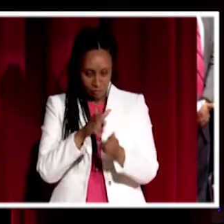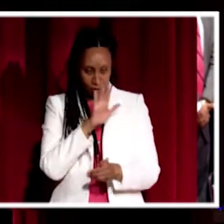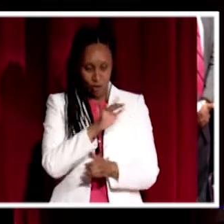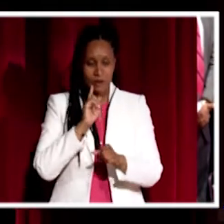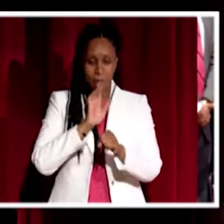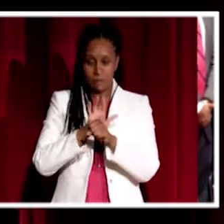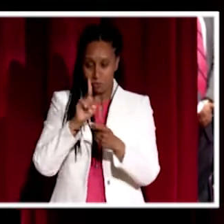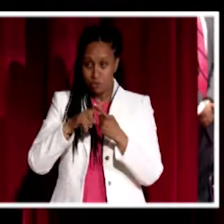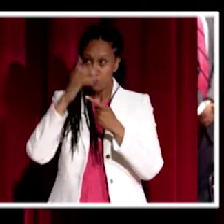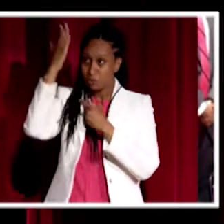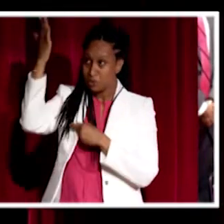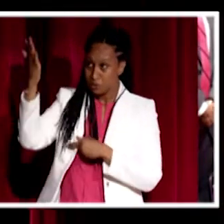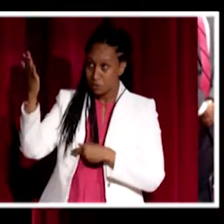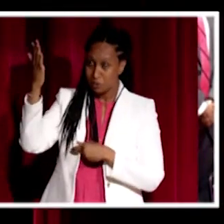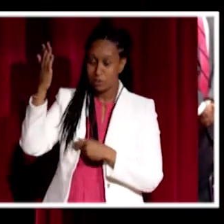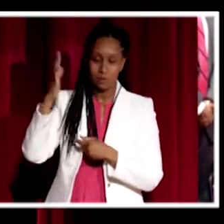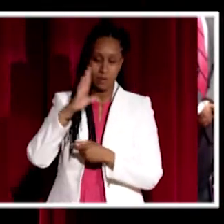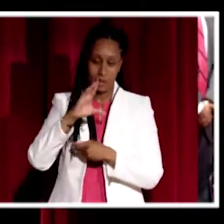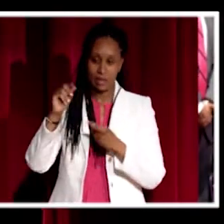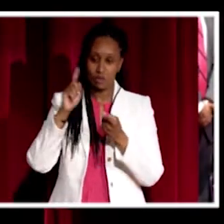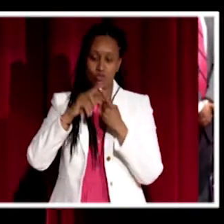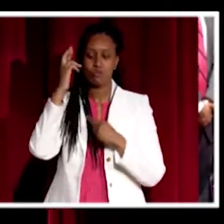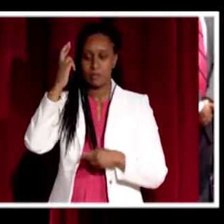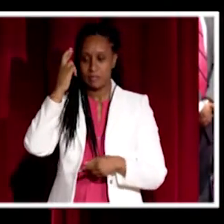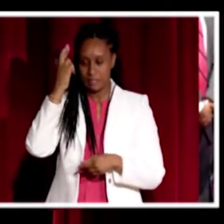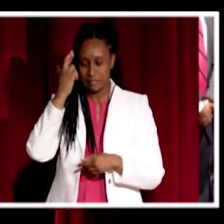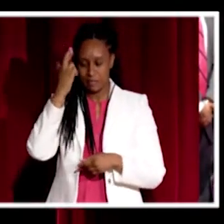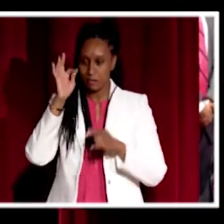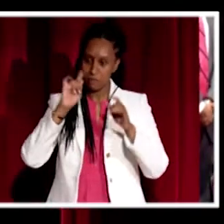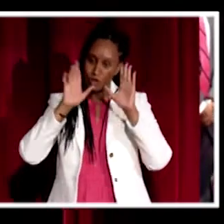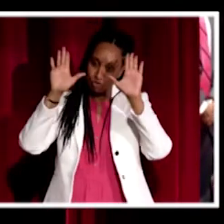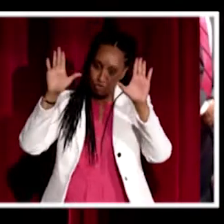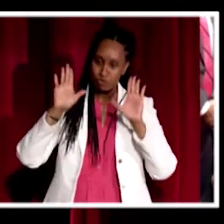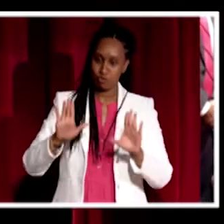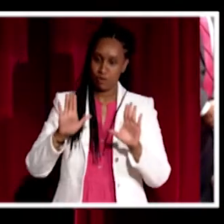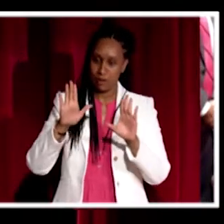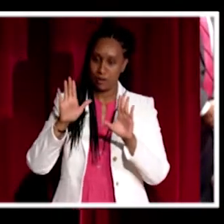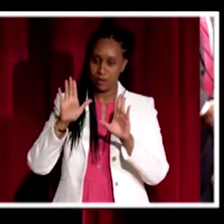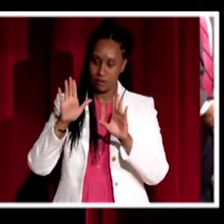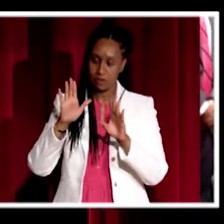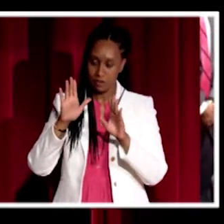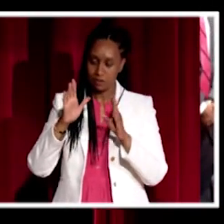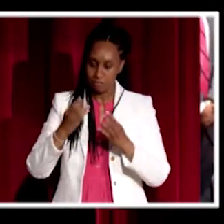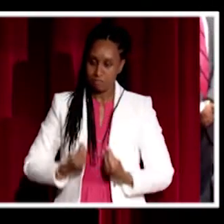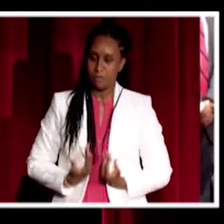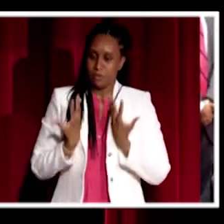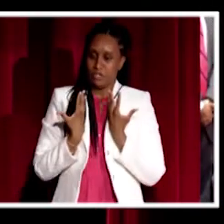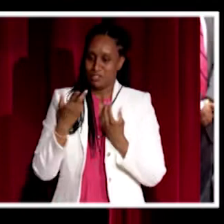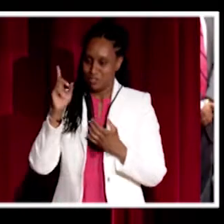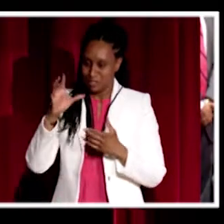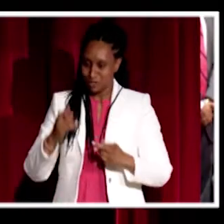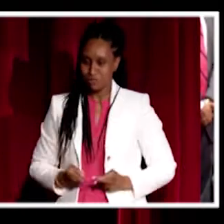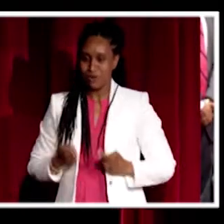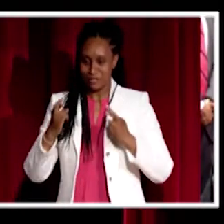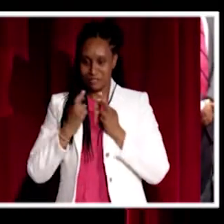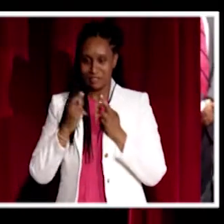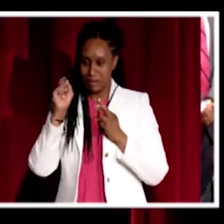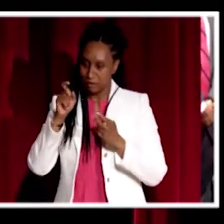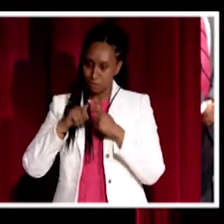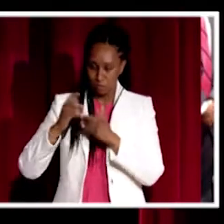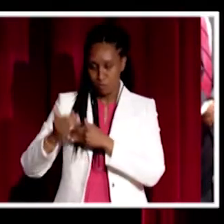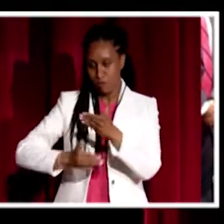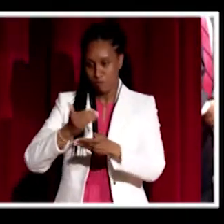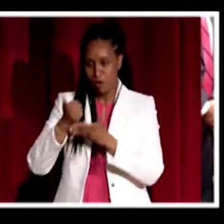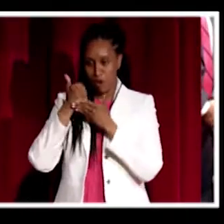commitments to you and to the realization of the great aspirations DC residents have to move the city